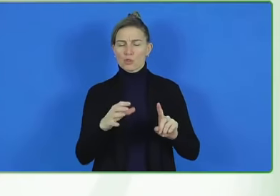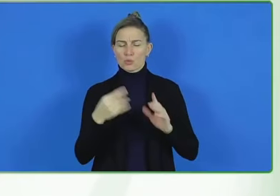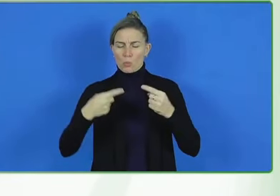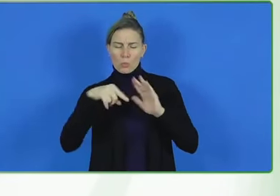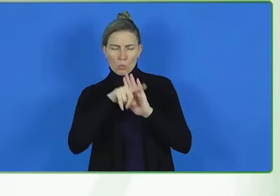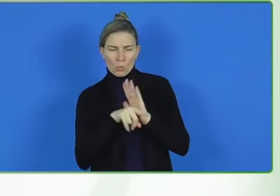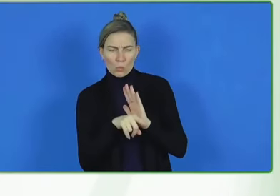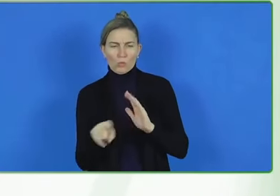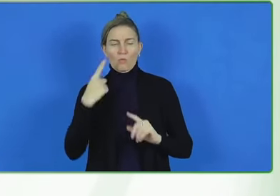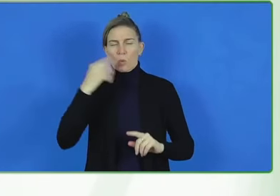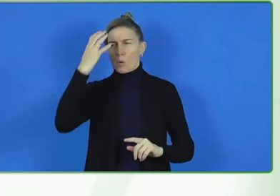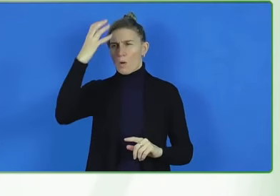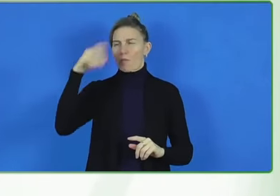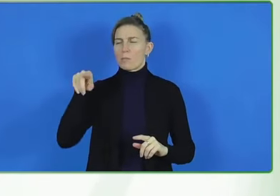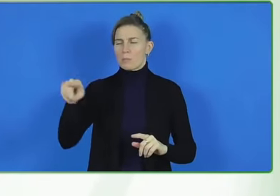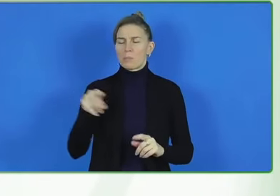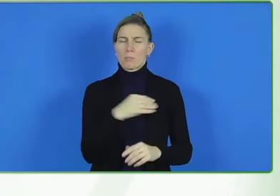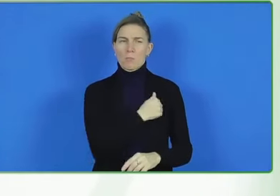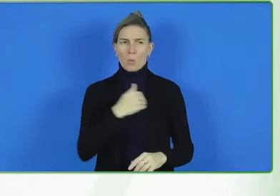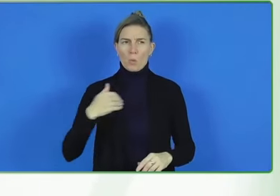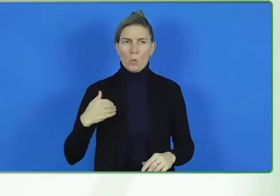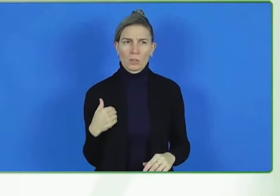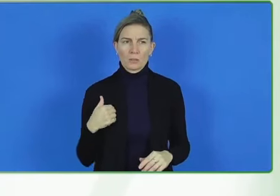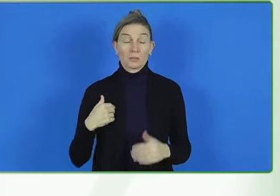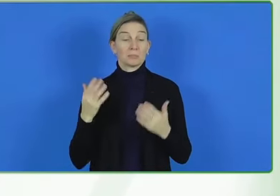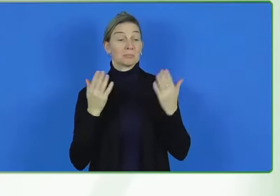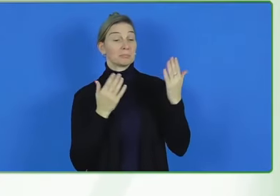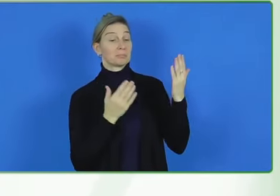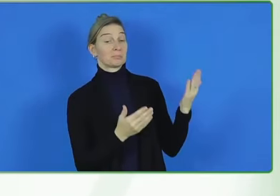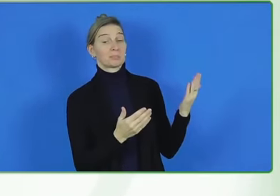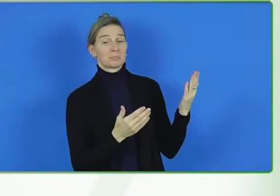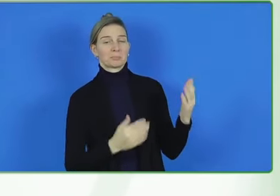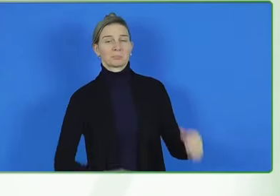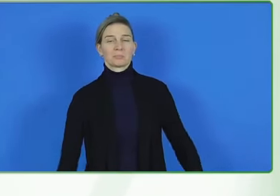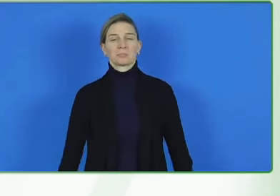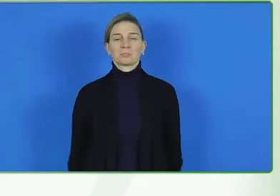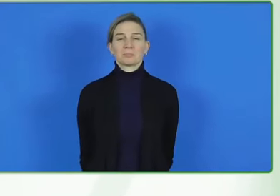So the floor is yours, Małgorzata.